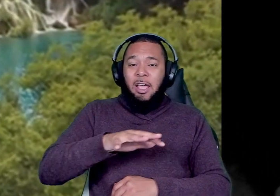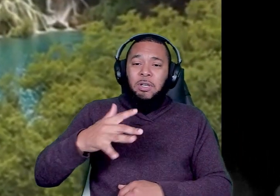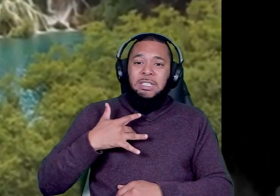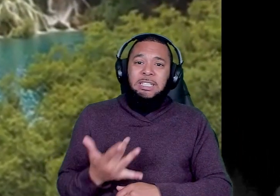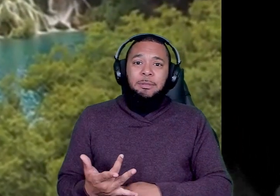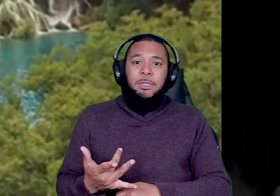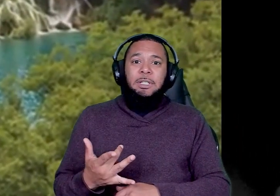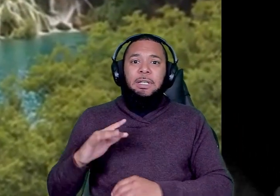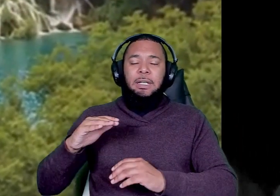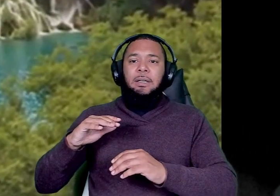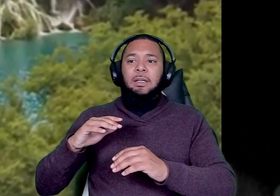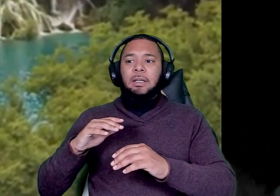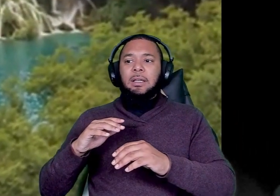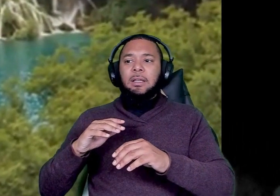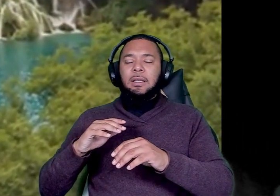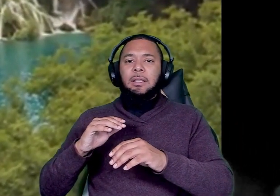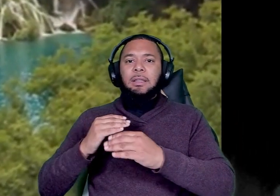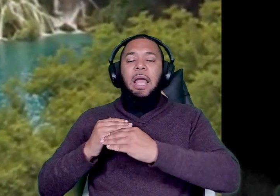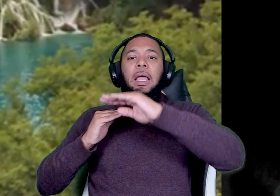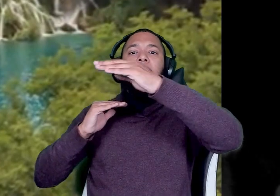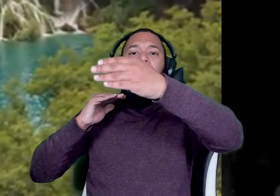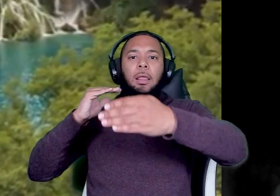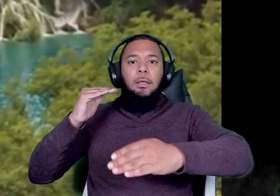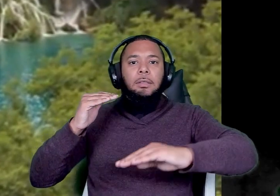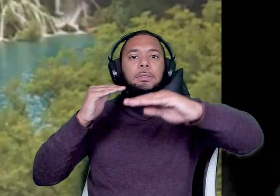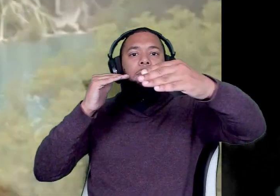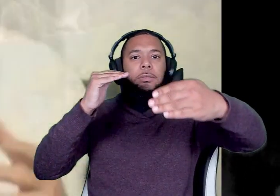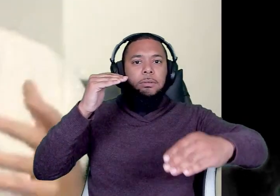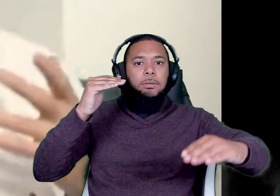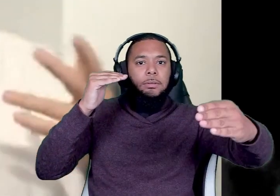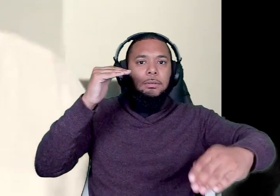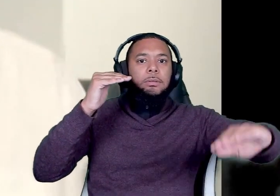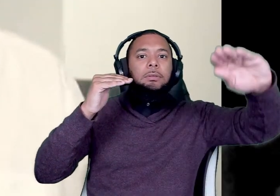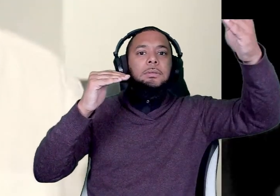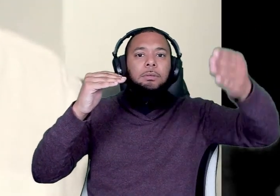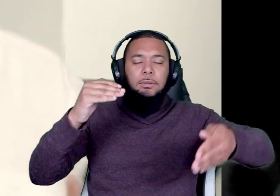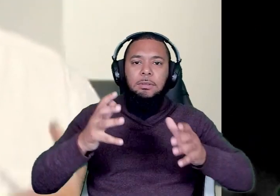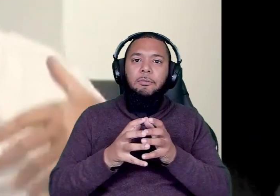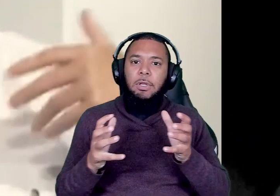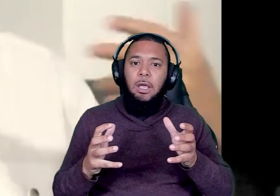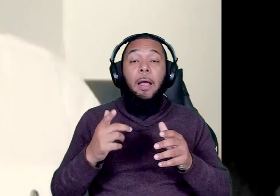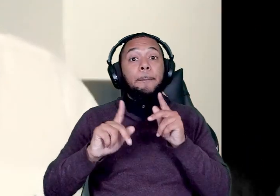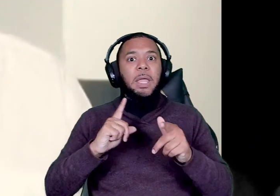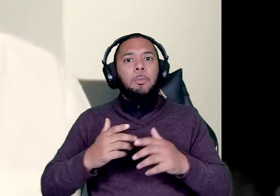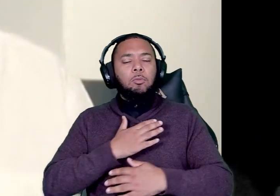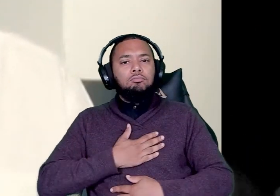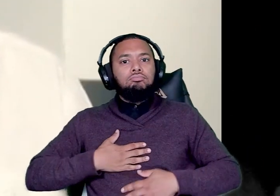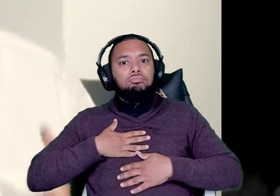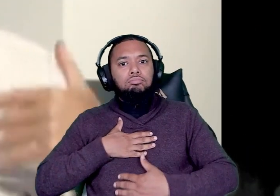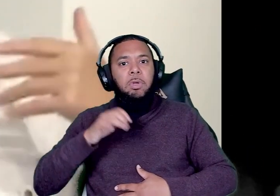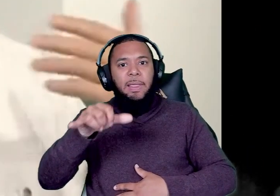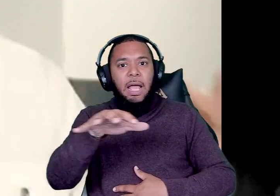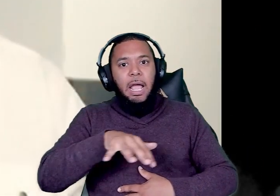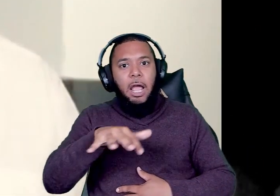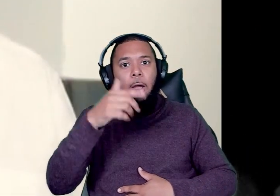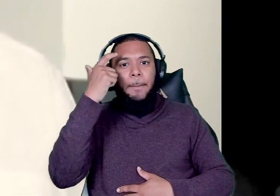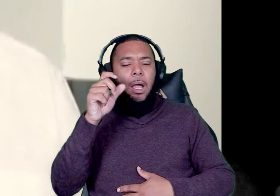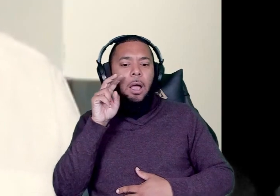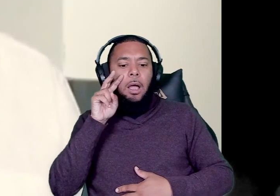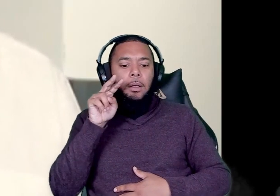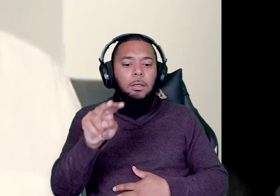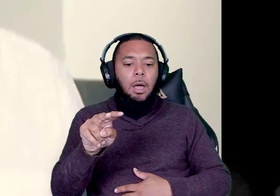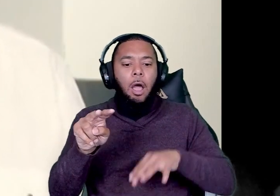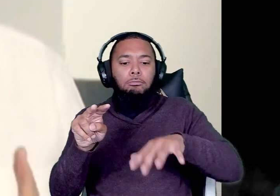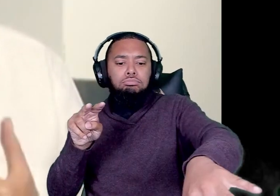an undulating type biome, and people want to live there because they have views of the Mediterranean, they have views of the